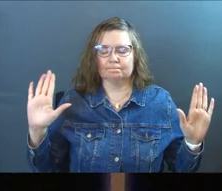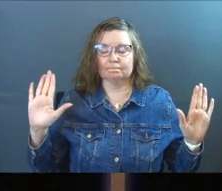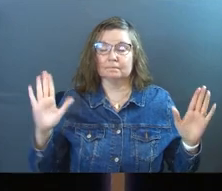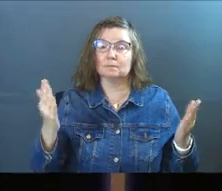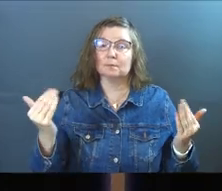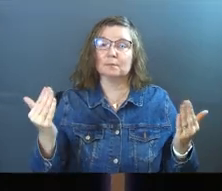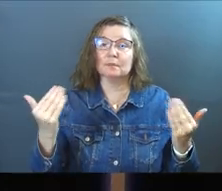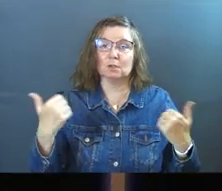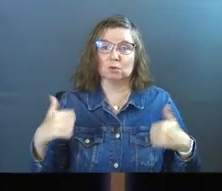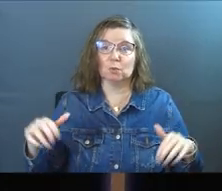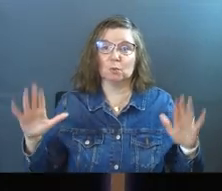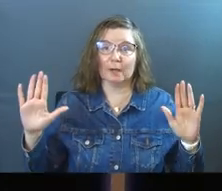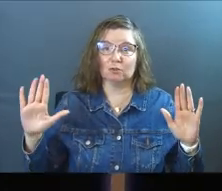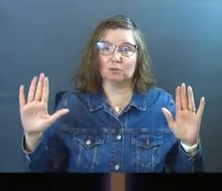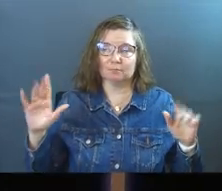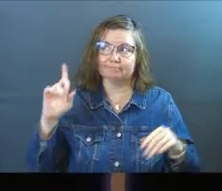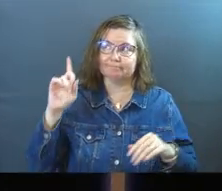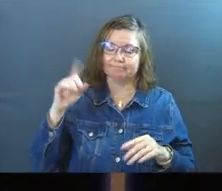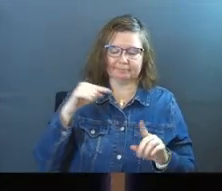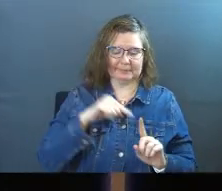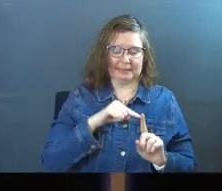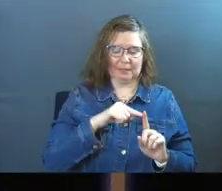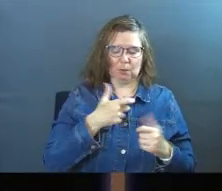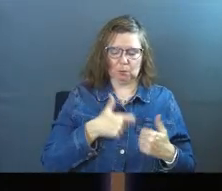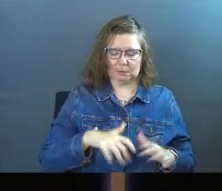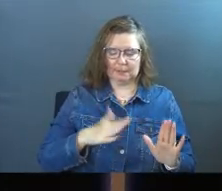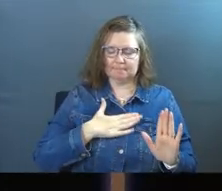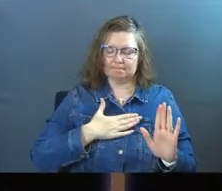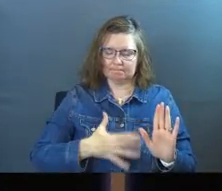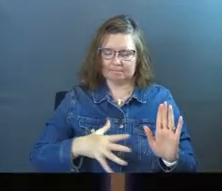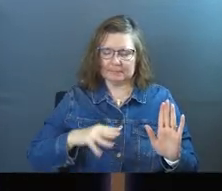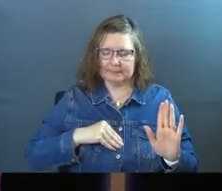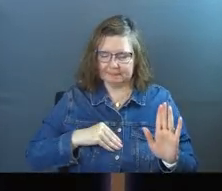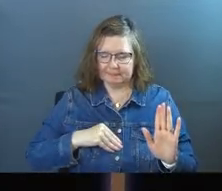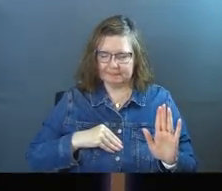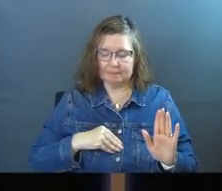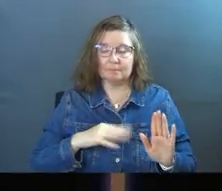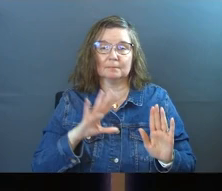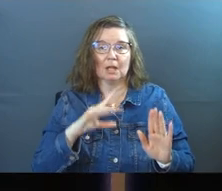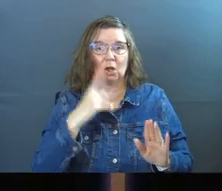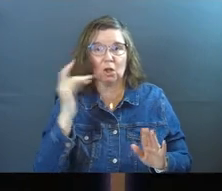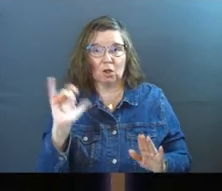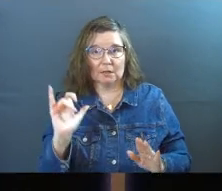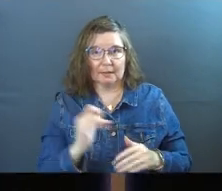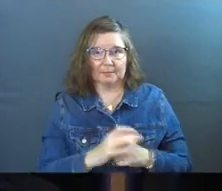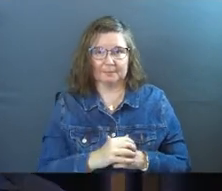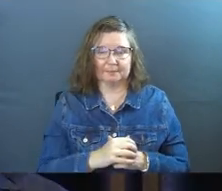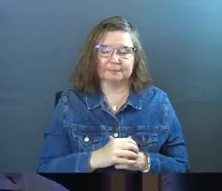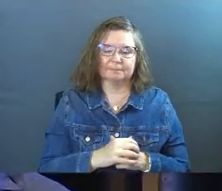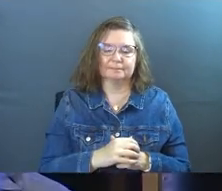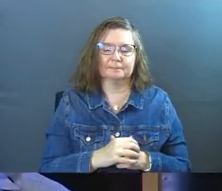surrender. He's going to surrender to what God has said, and here's how it looks.